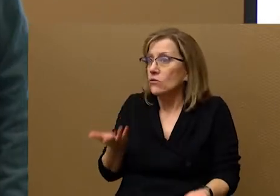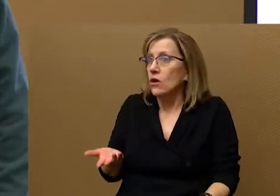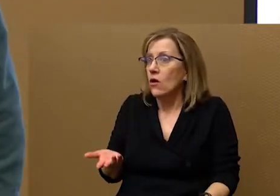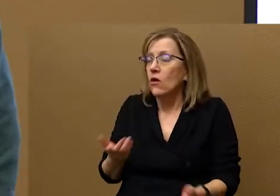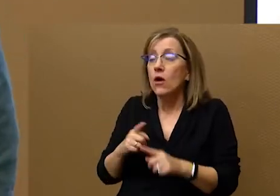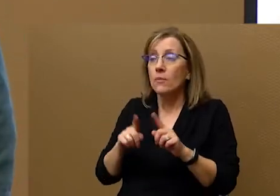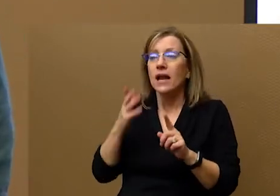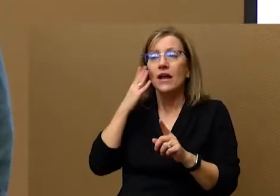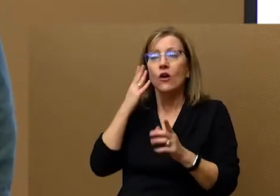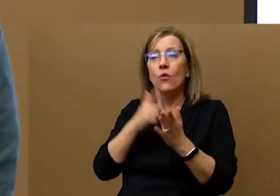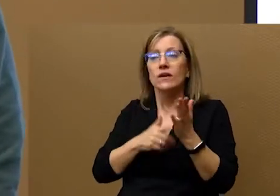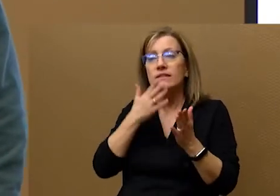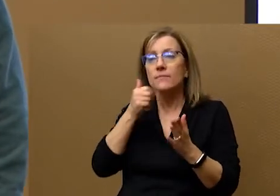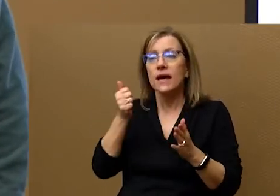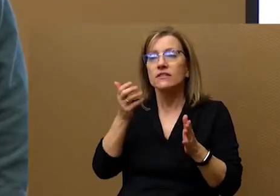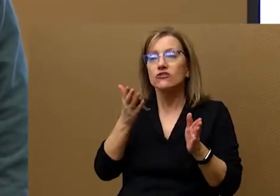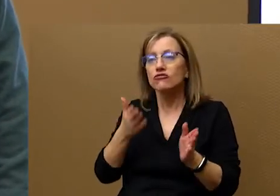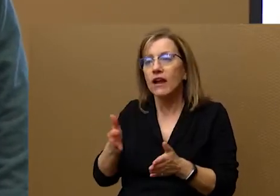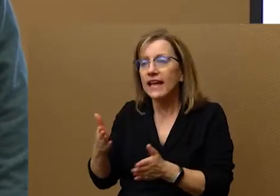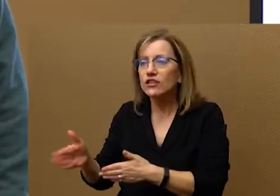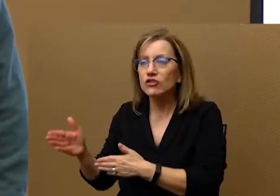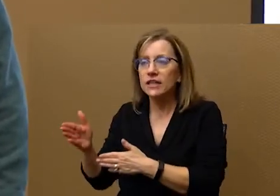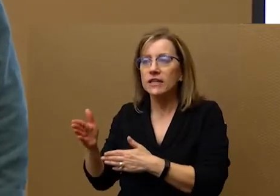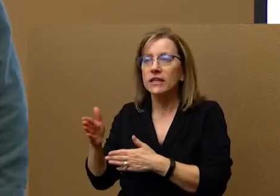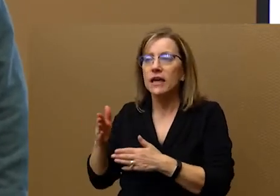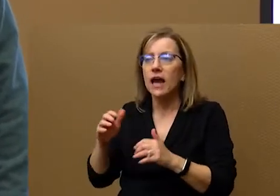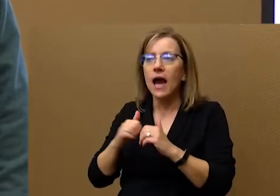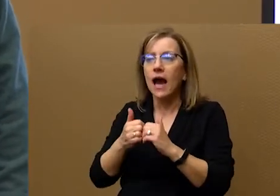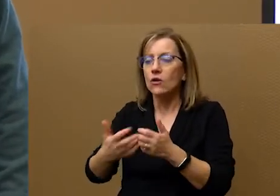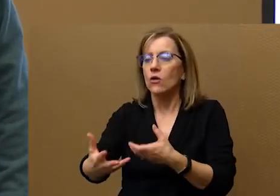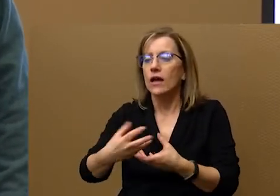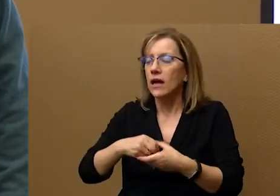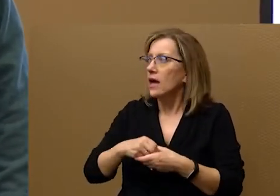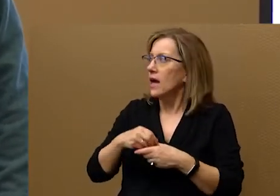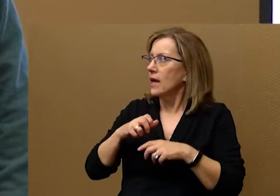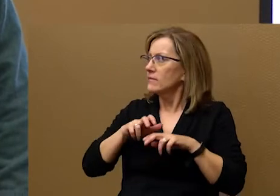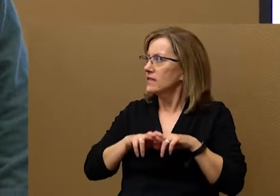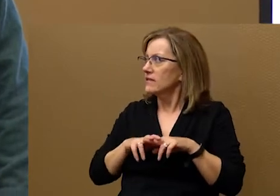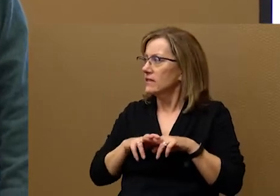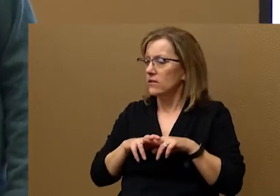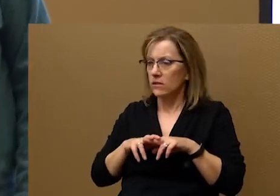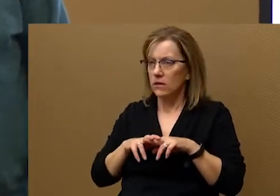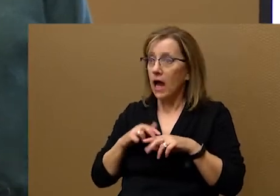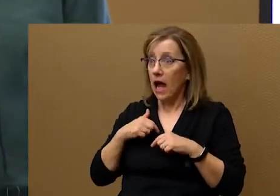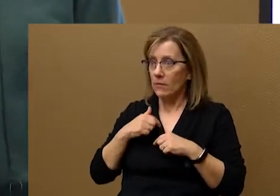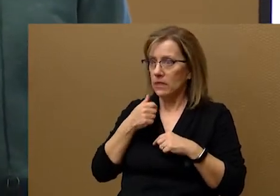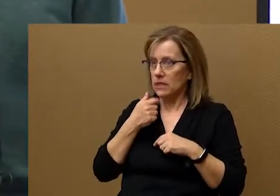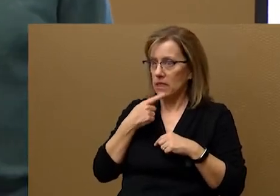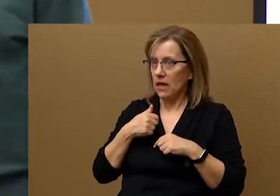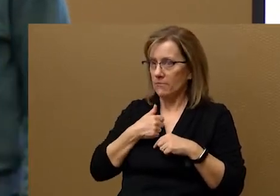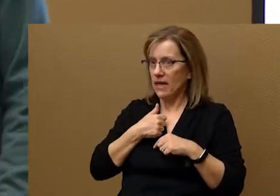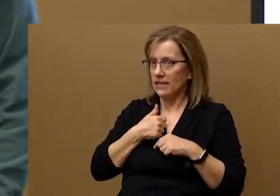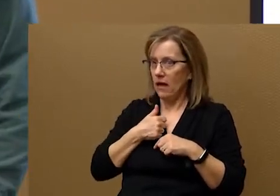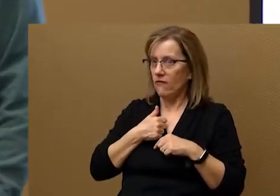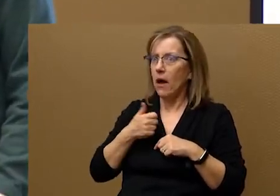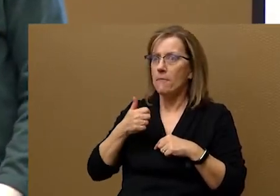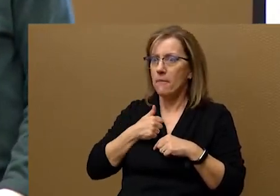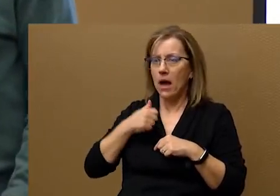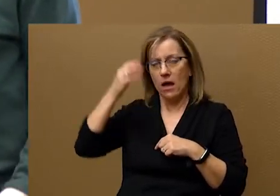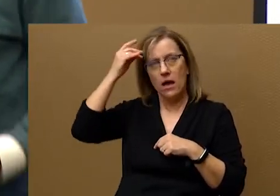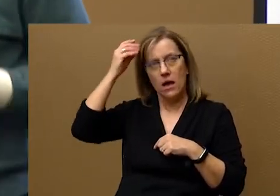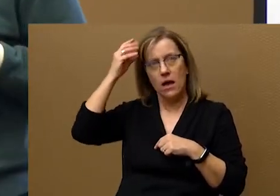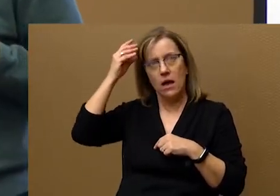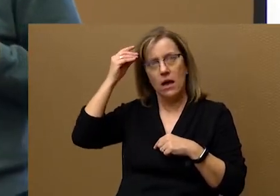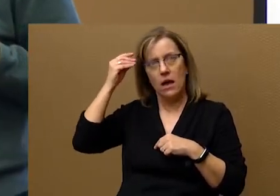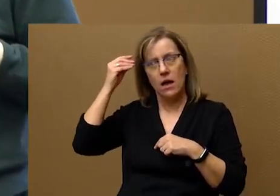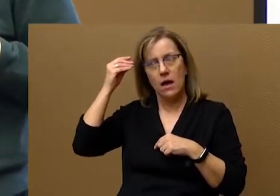talk. But I know what the best strategy is. I know what the best ways to engage him. It's going to be, I'm sitting there and